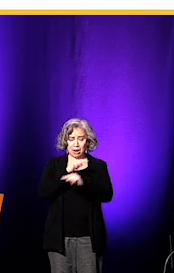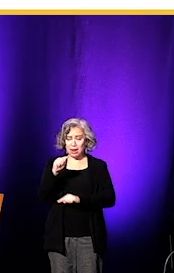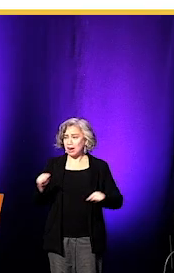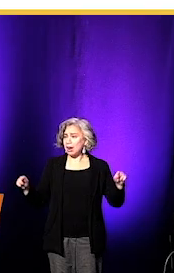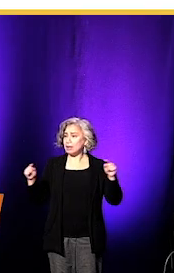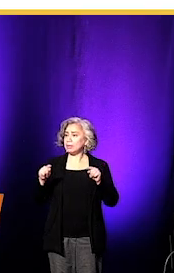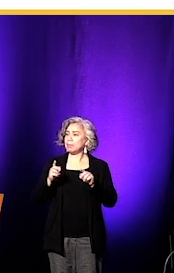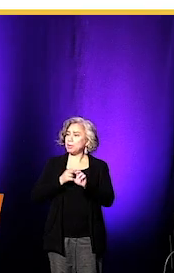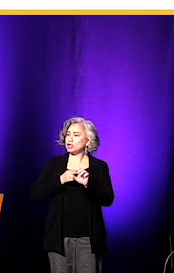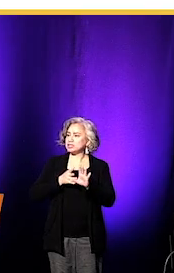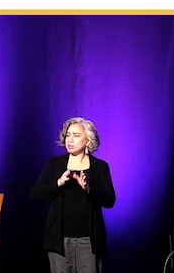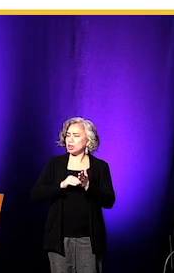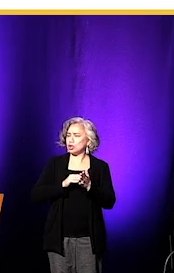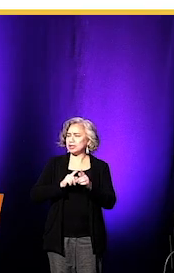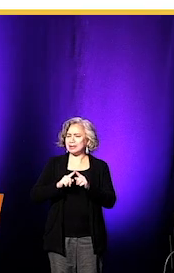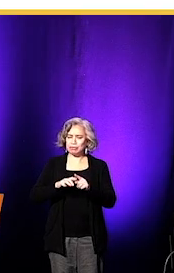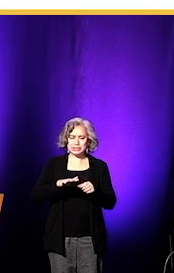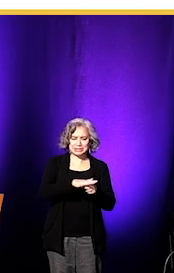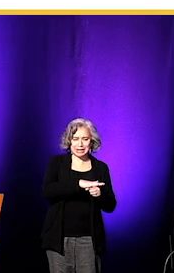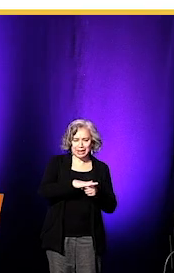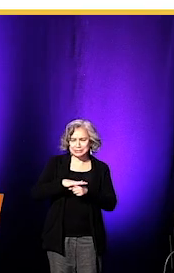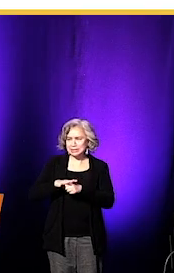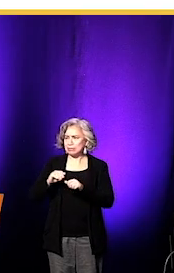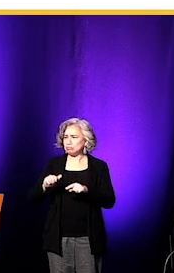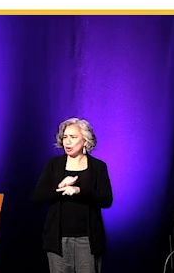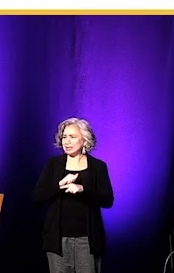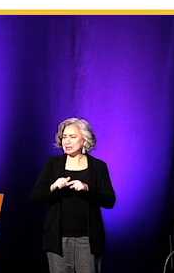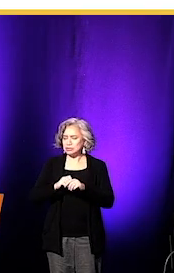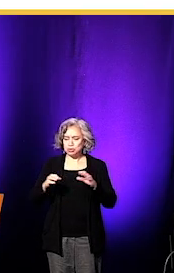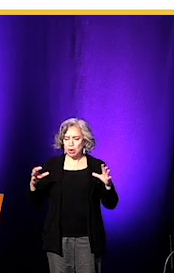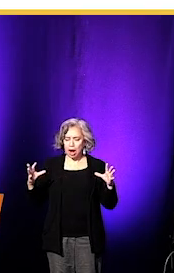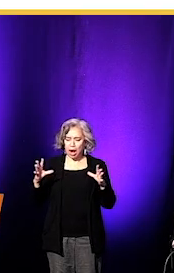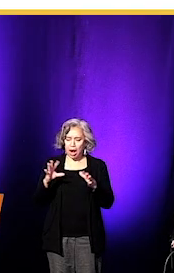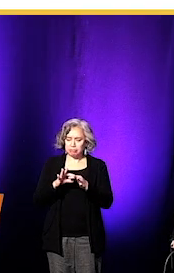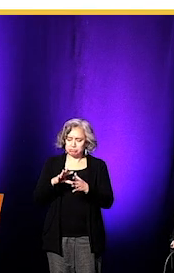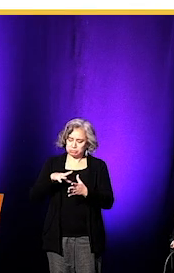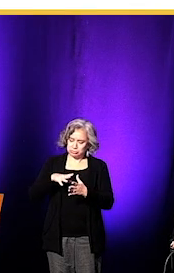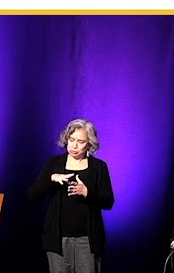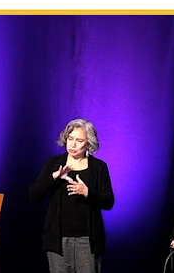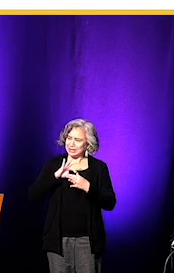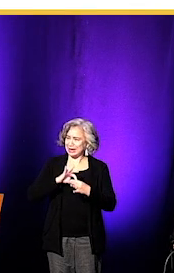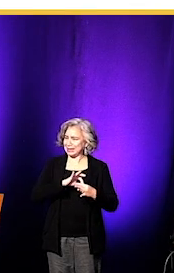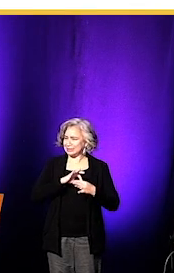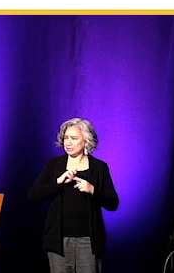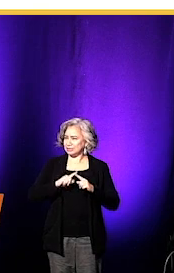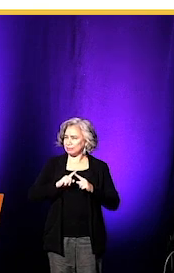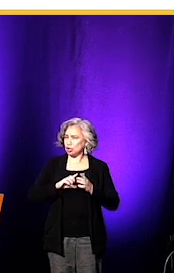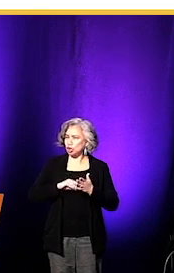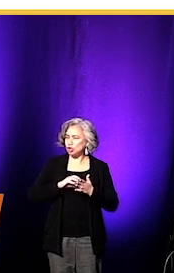sites and across practices that connected and deepened what they were learning in that movement.